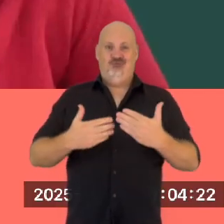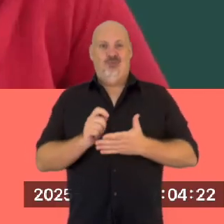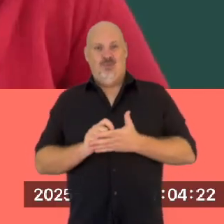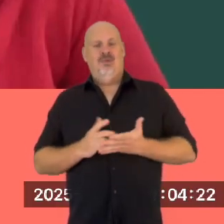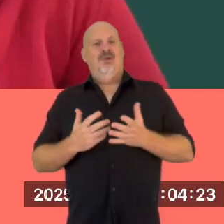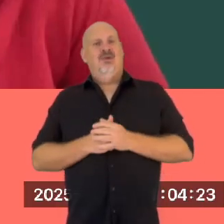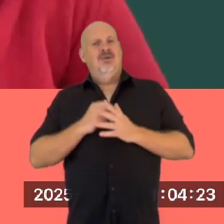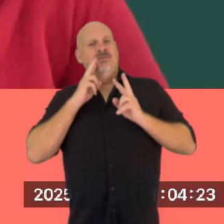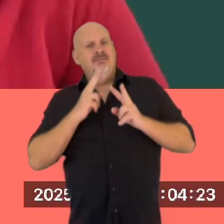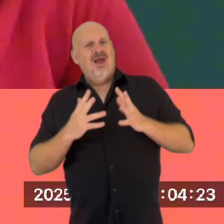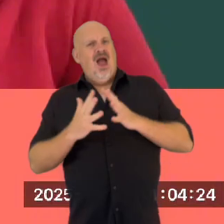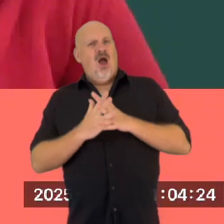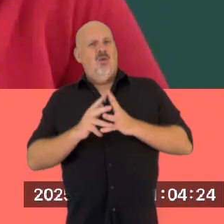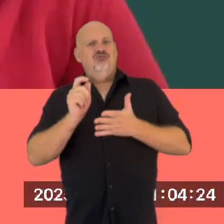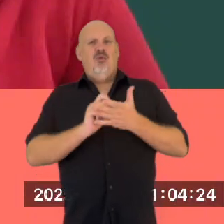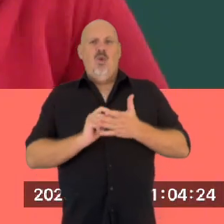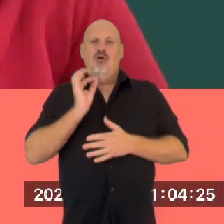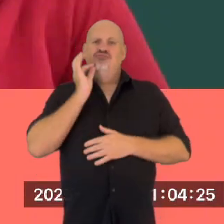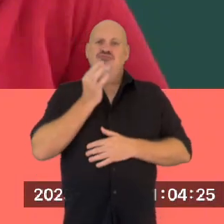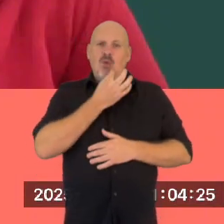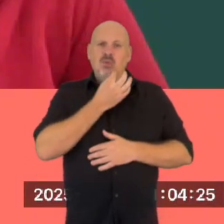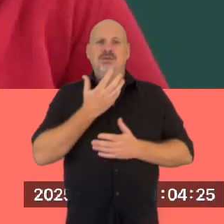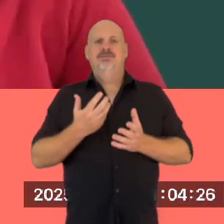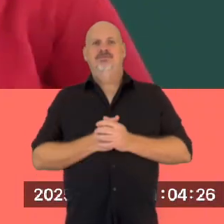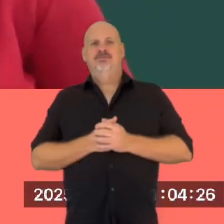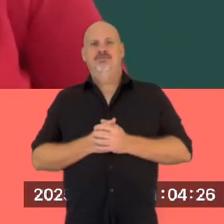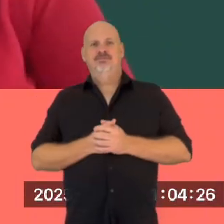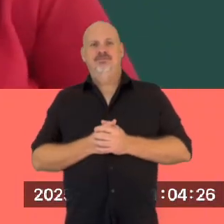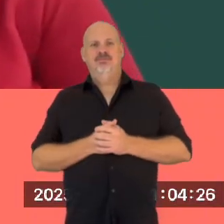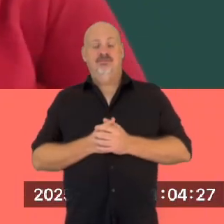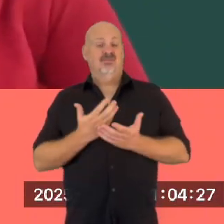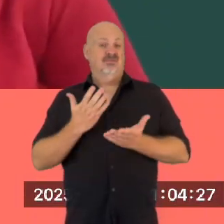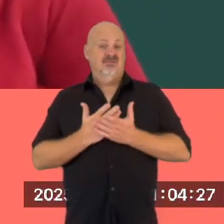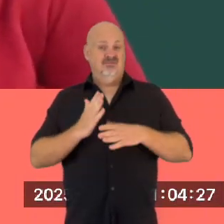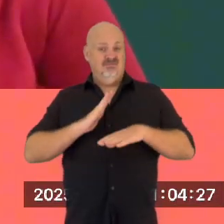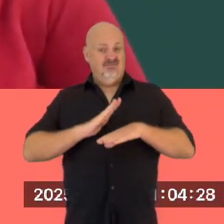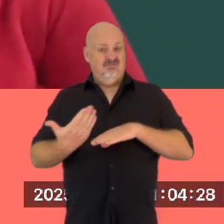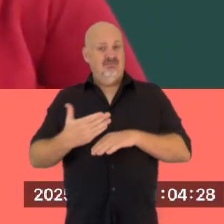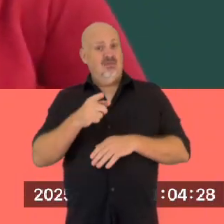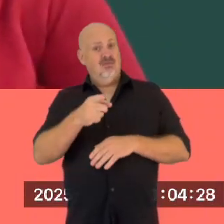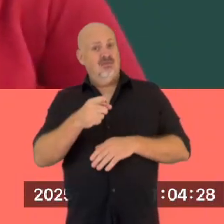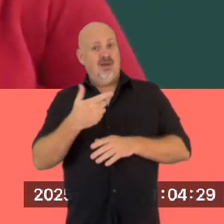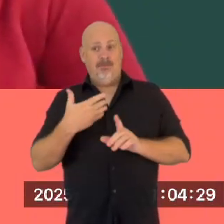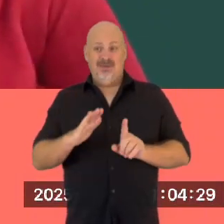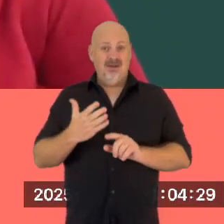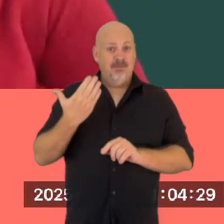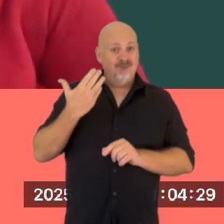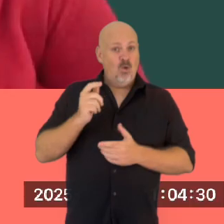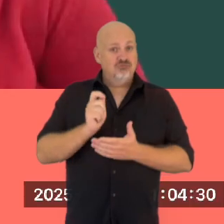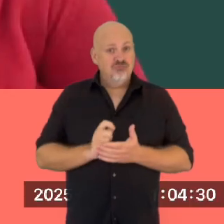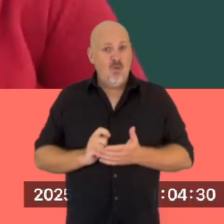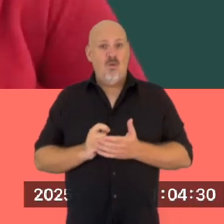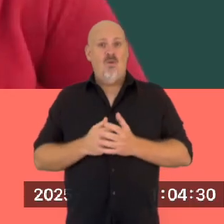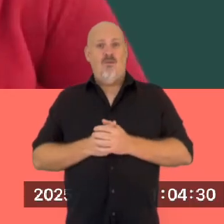We're going to be looking at how to go about drawing roses. It doesn't matter if you've